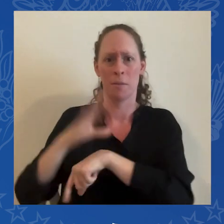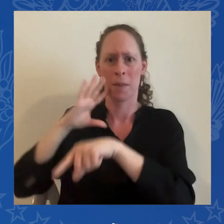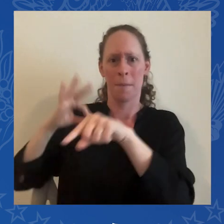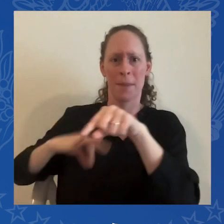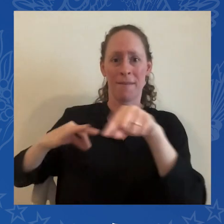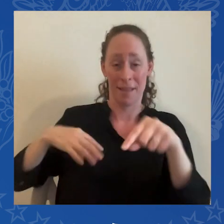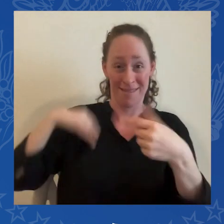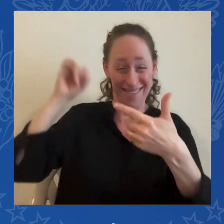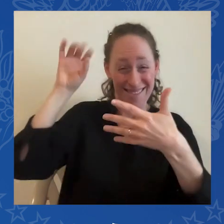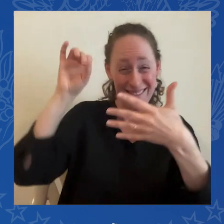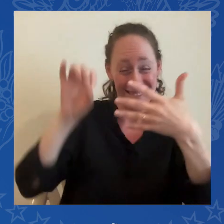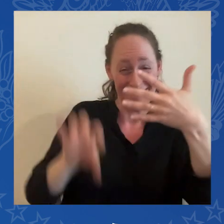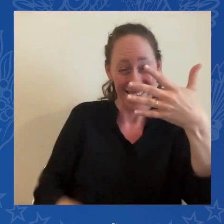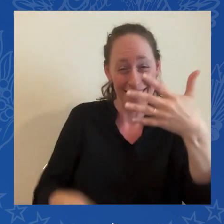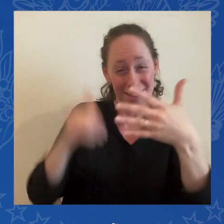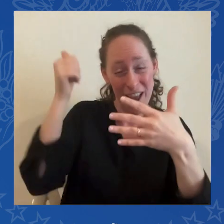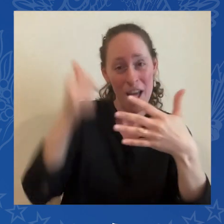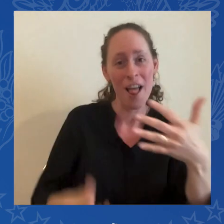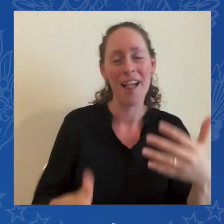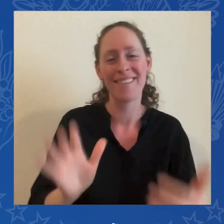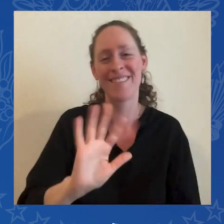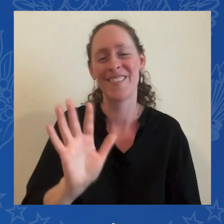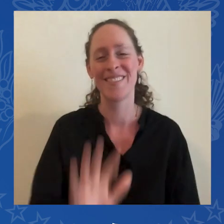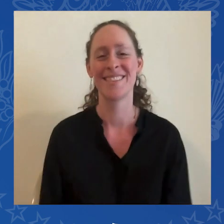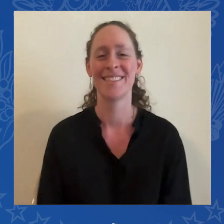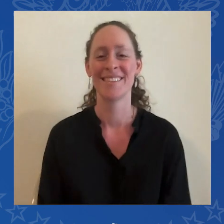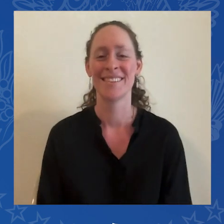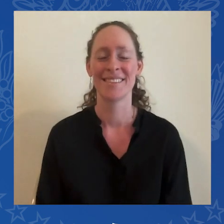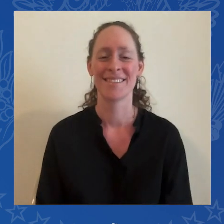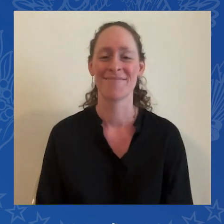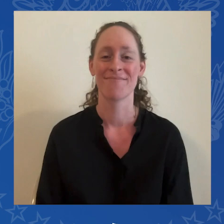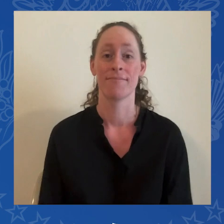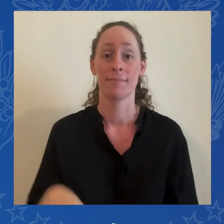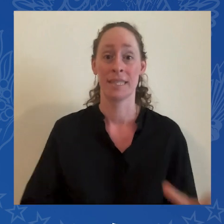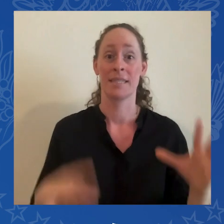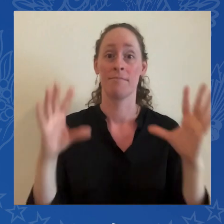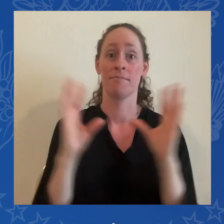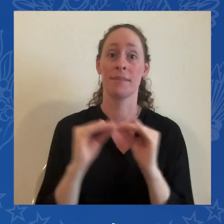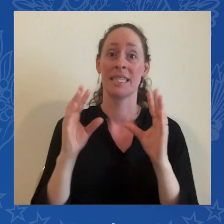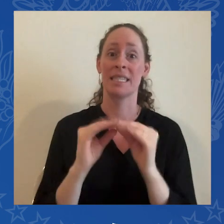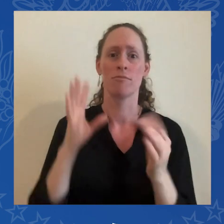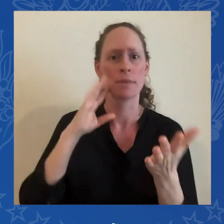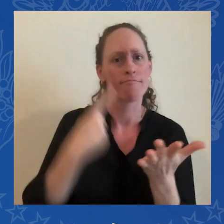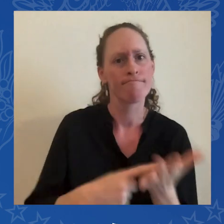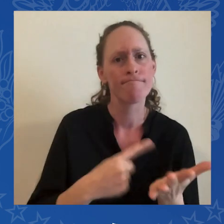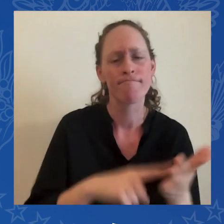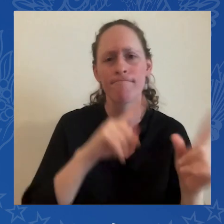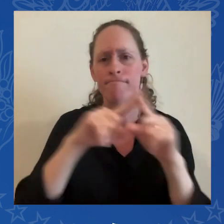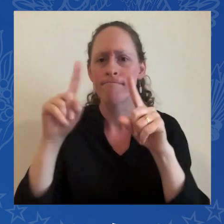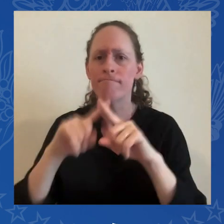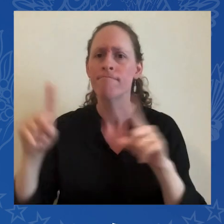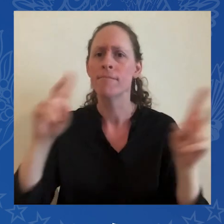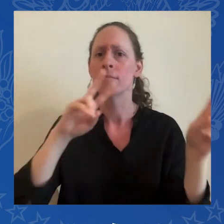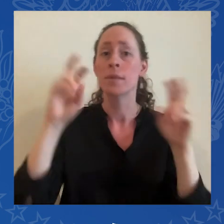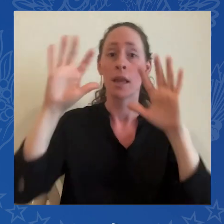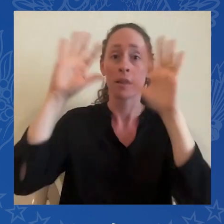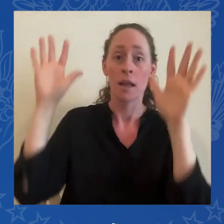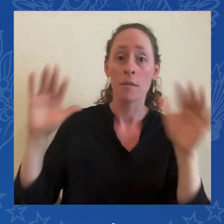this. During the G7 meeting, we're addressing a range of issues: climate change, food